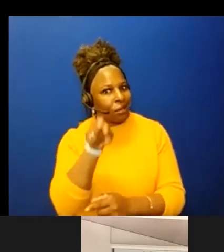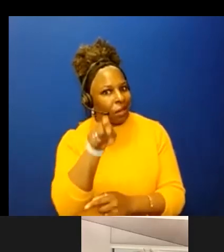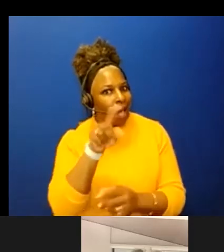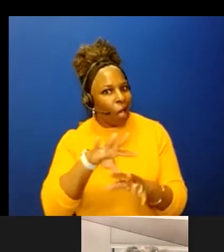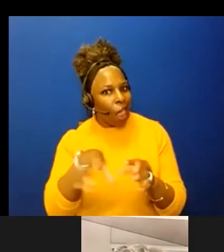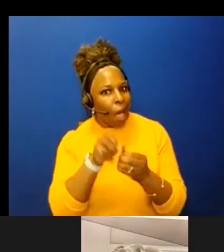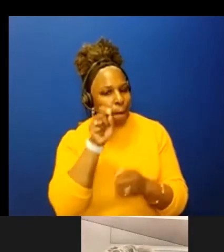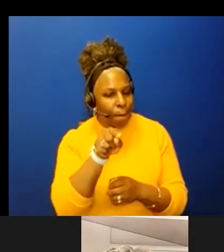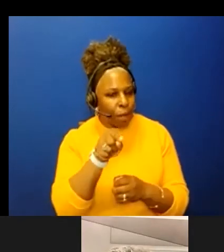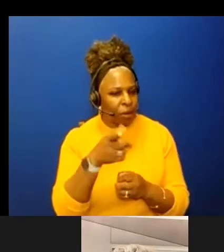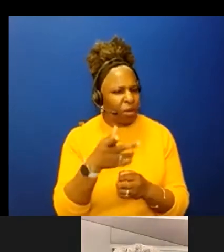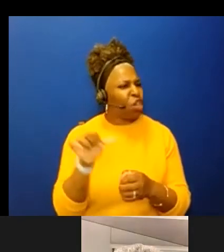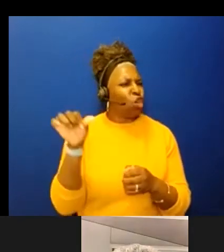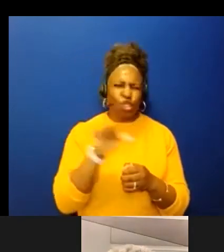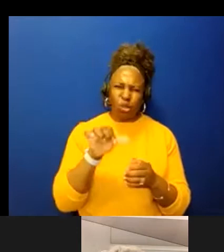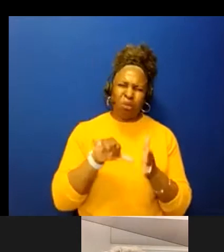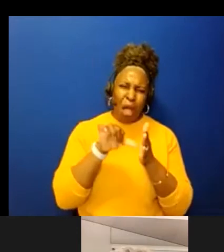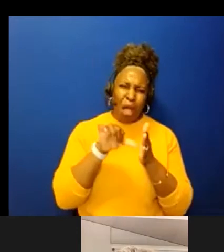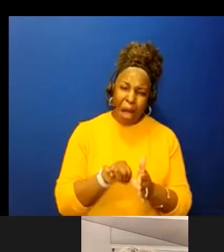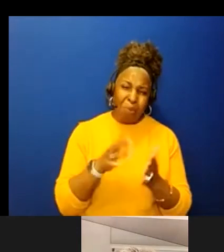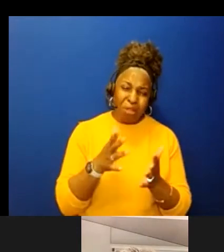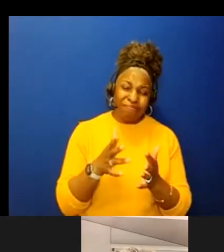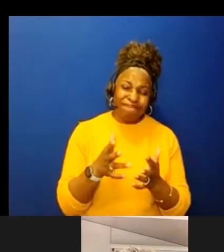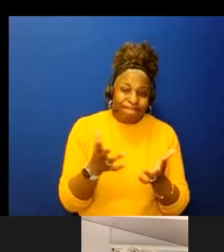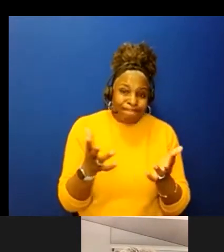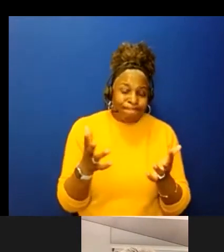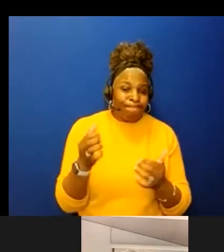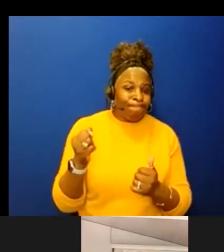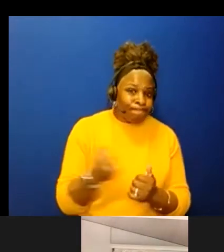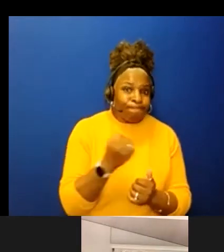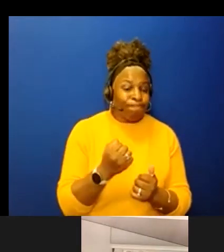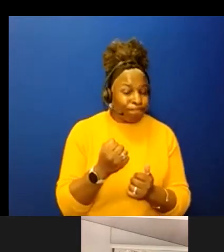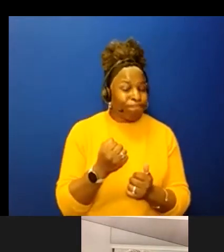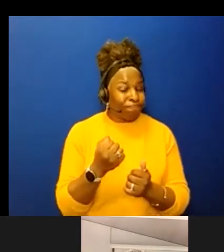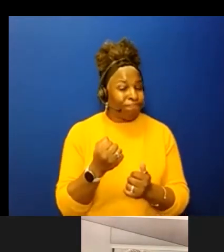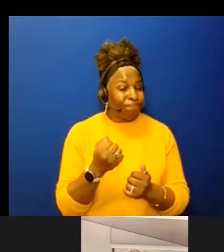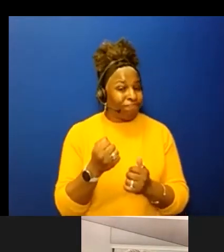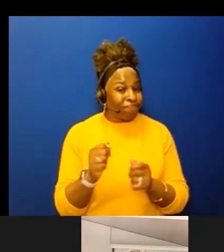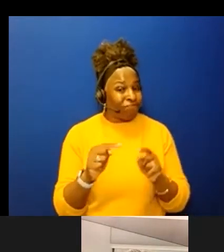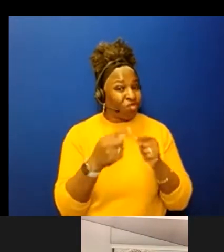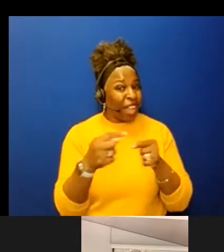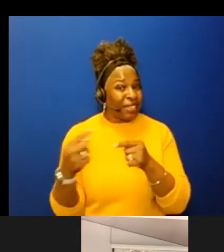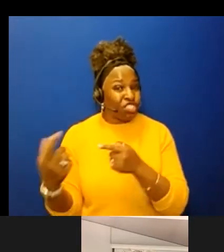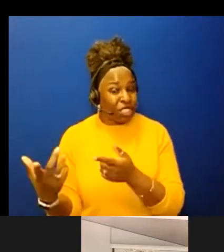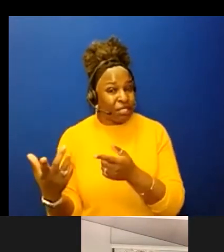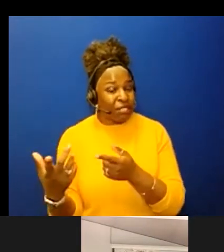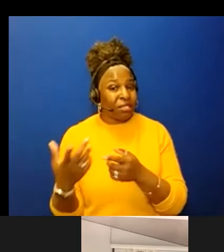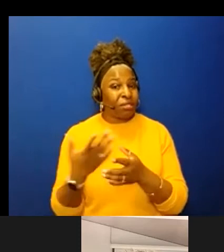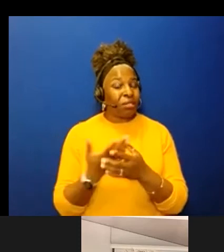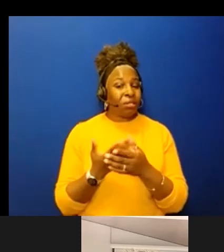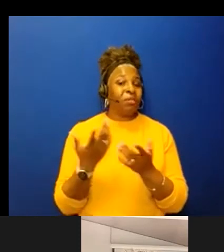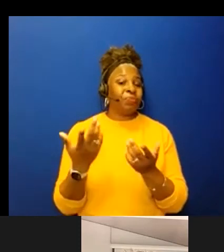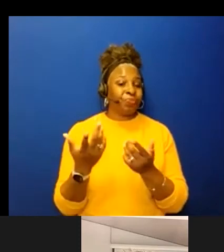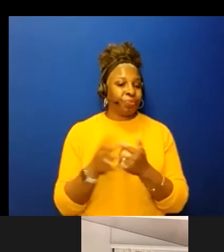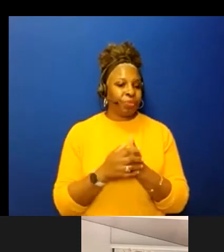but sometimes it is. And I think we need to kind of just try and reach out and see what's out there, because, you know,